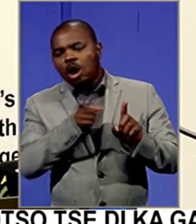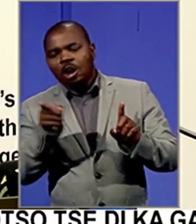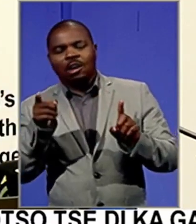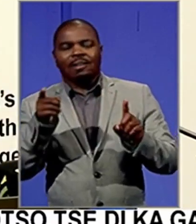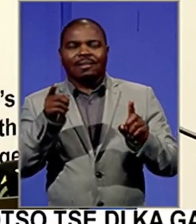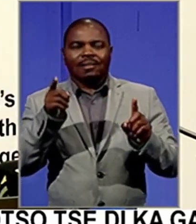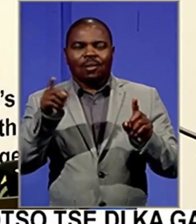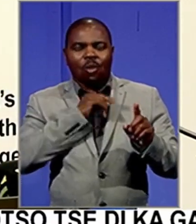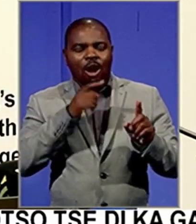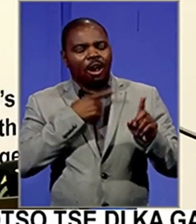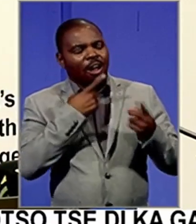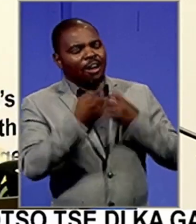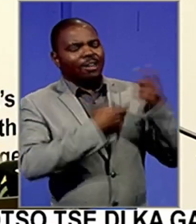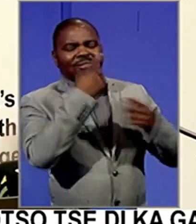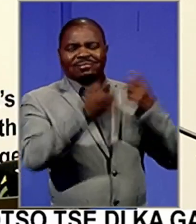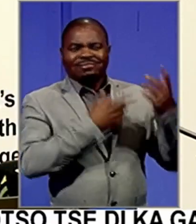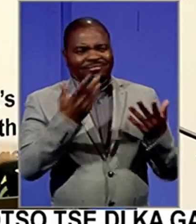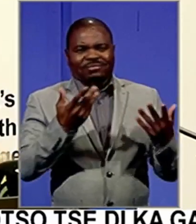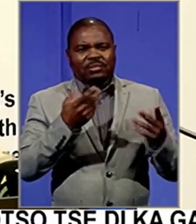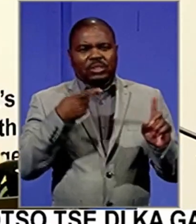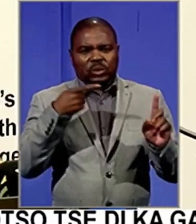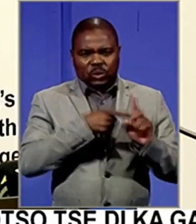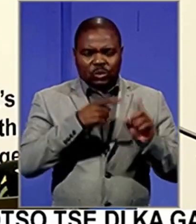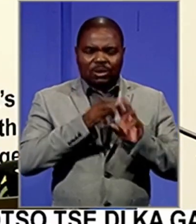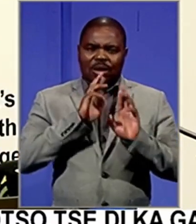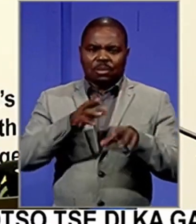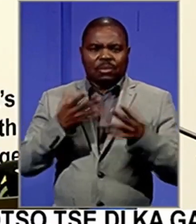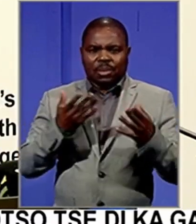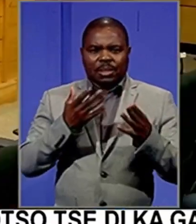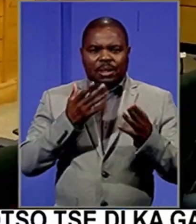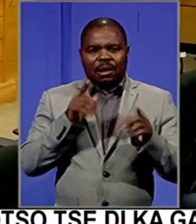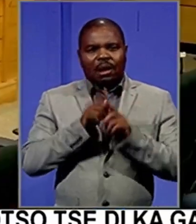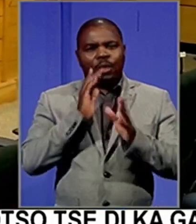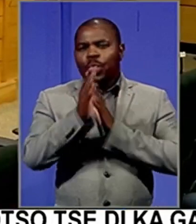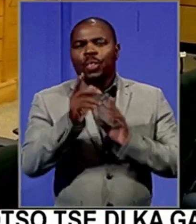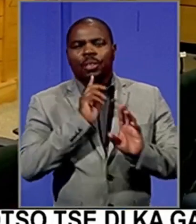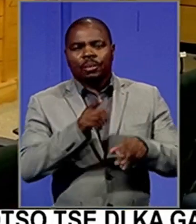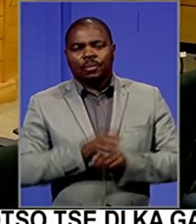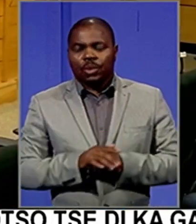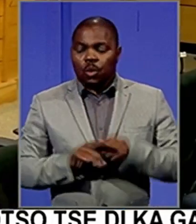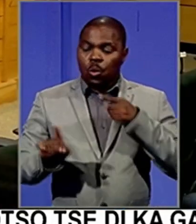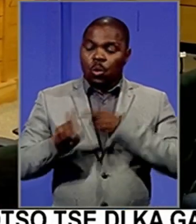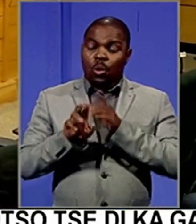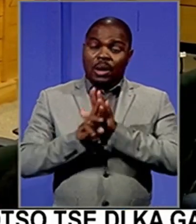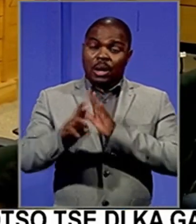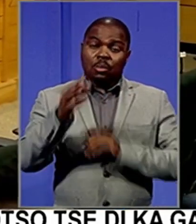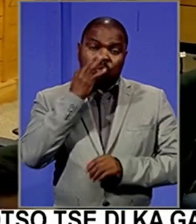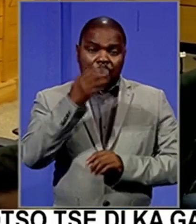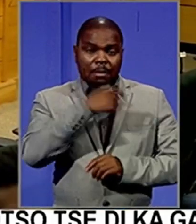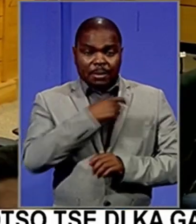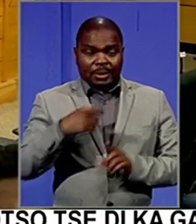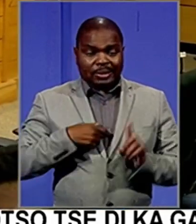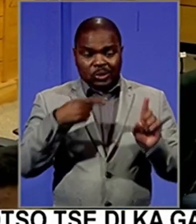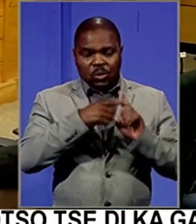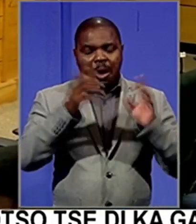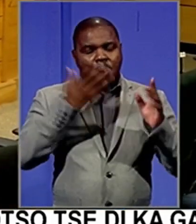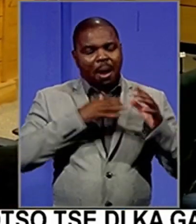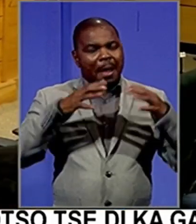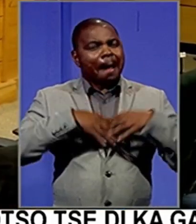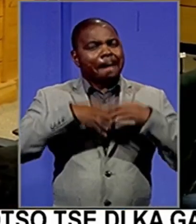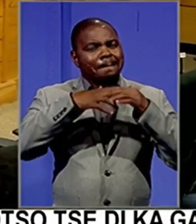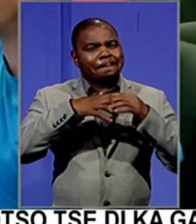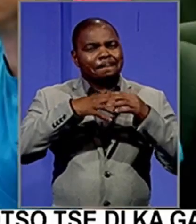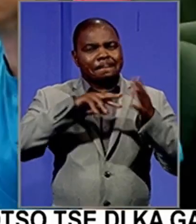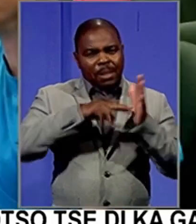that was howling at him, and he just responded in passing. Magwenya o gateletse gore Mopresidente o batla go tla ka leano la go tsaya